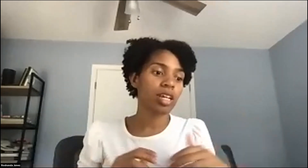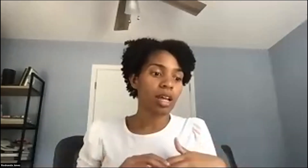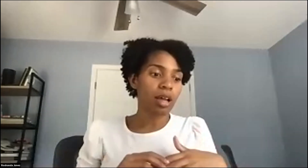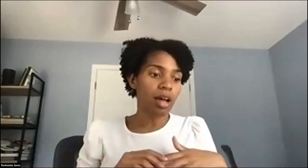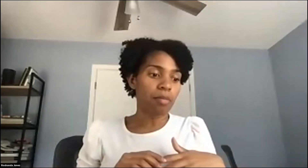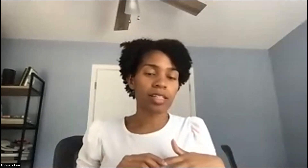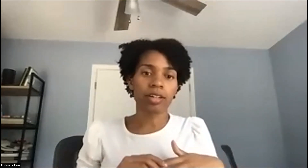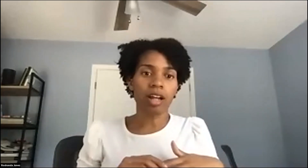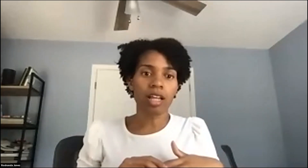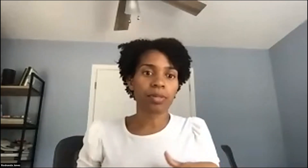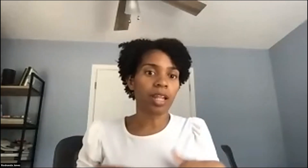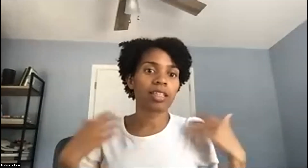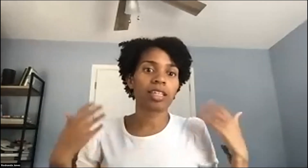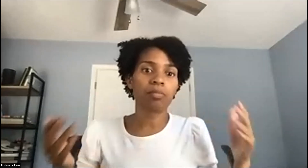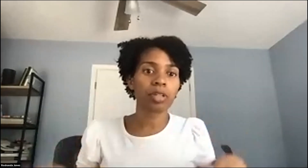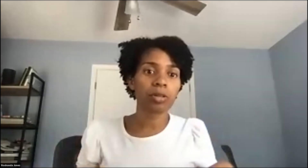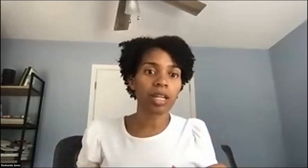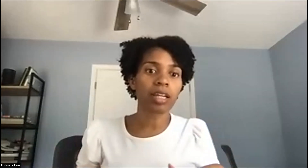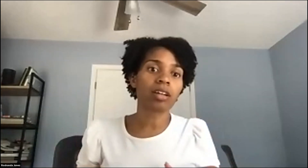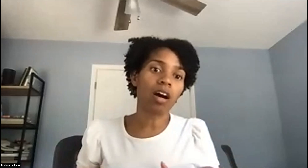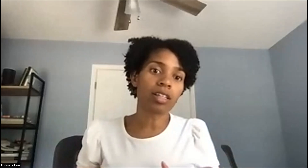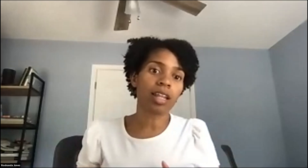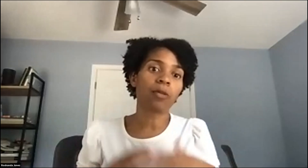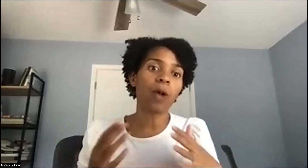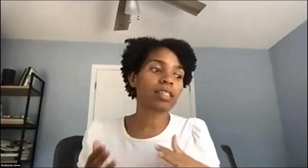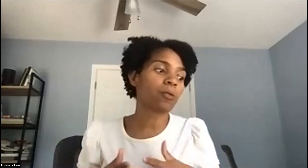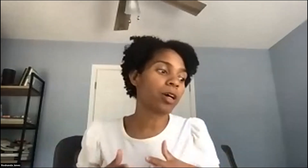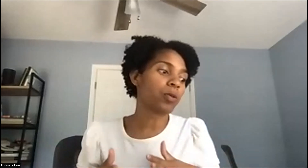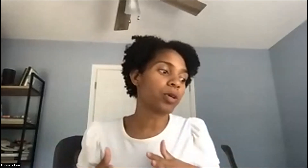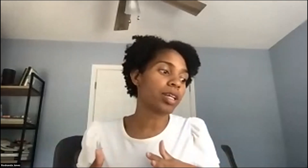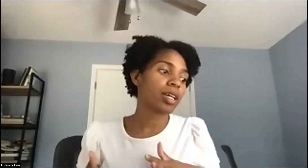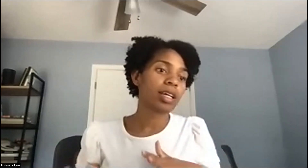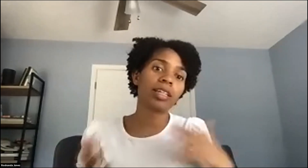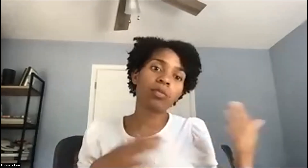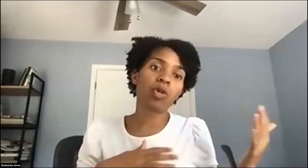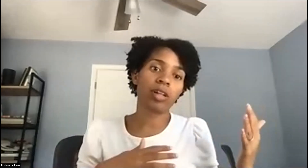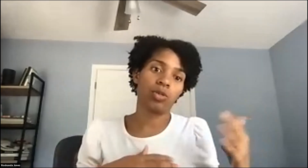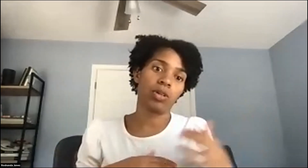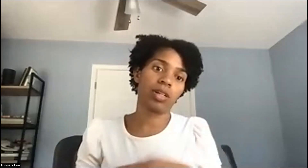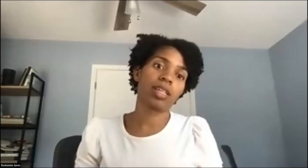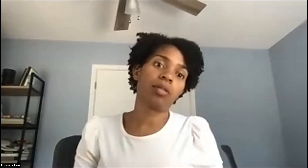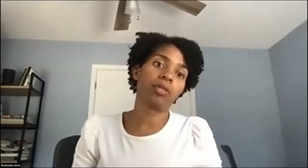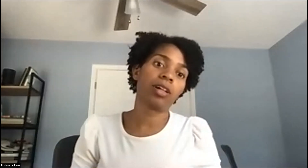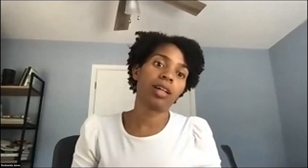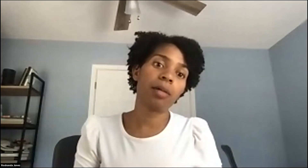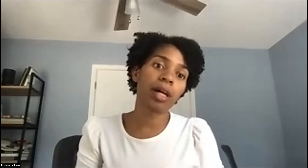just monetary costs, but like the computing costs, like why someone would lean more